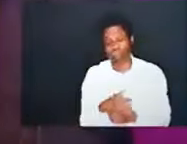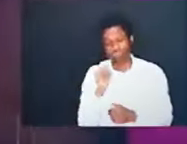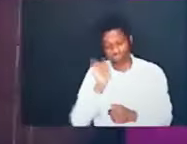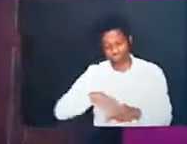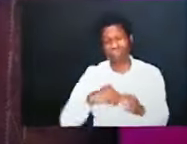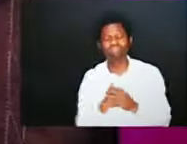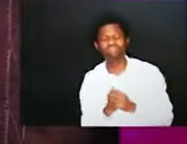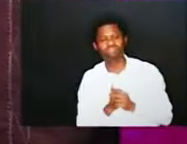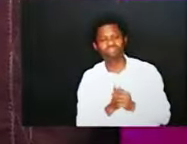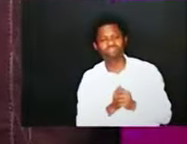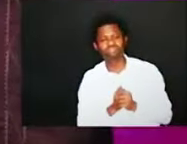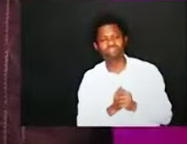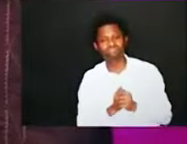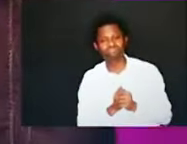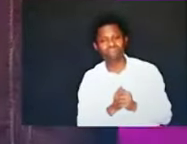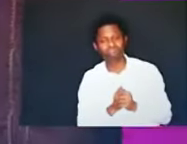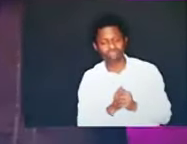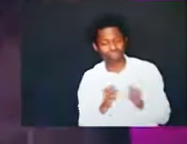do